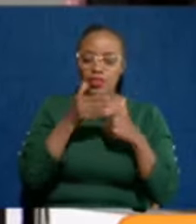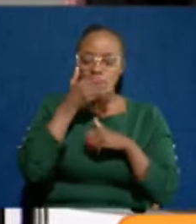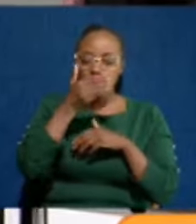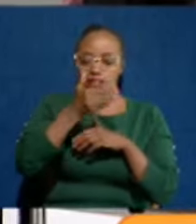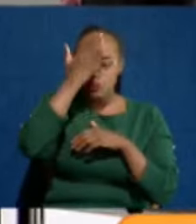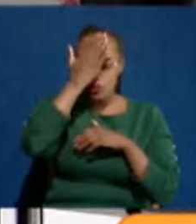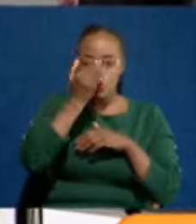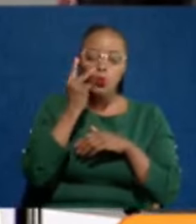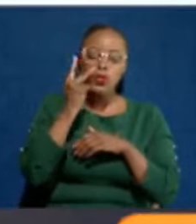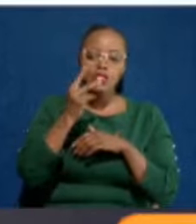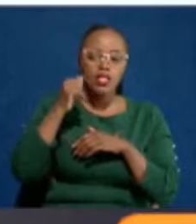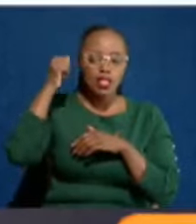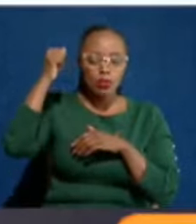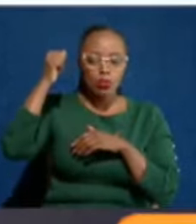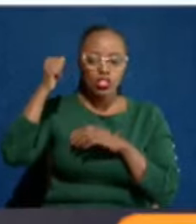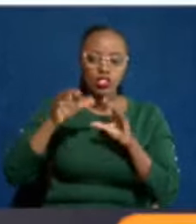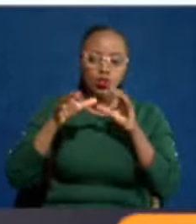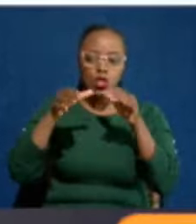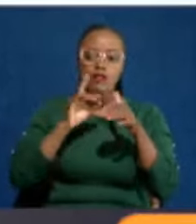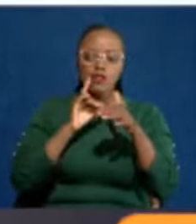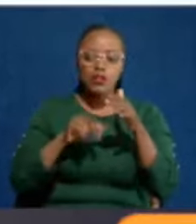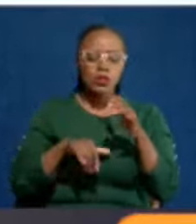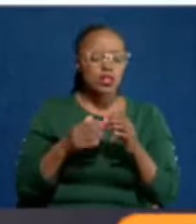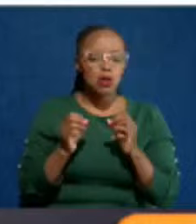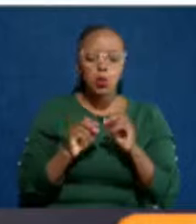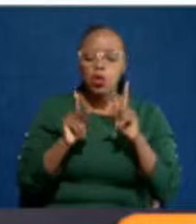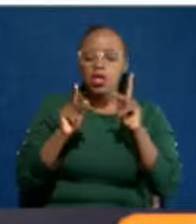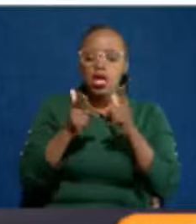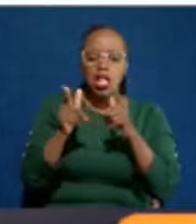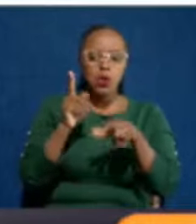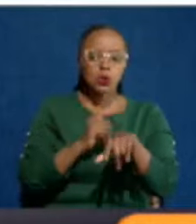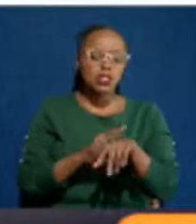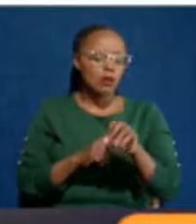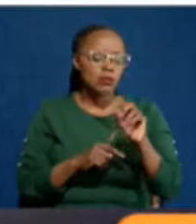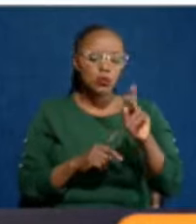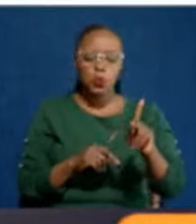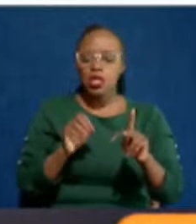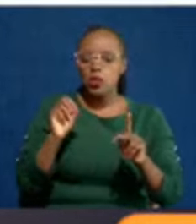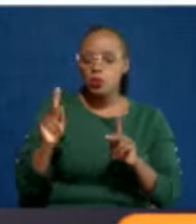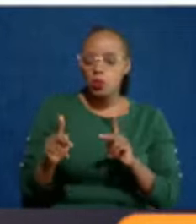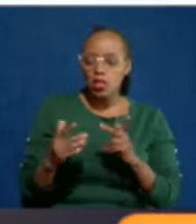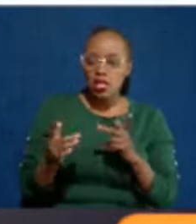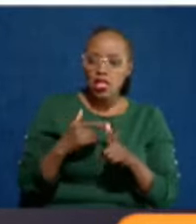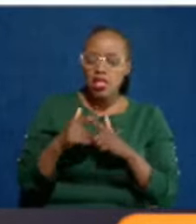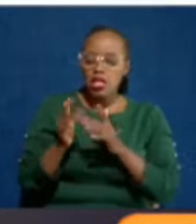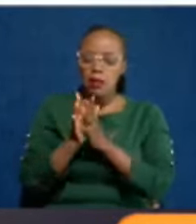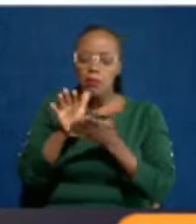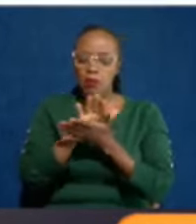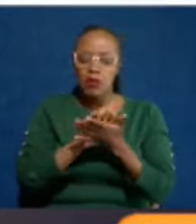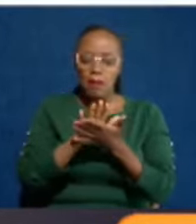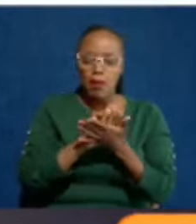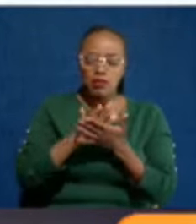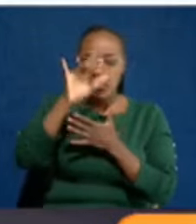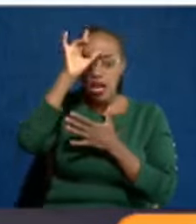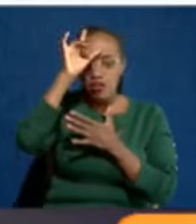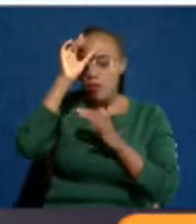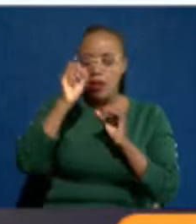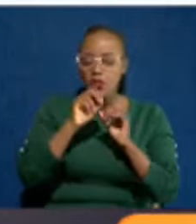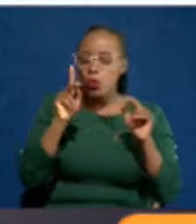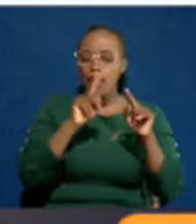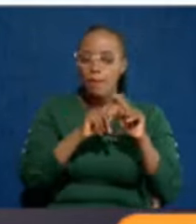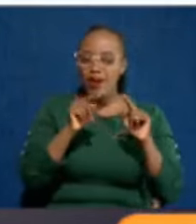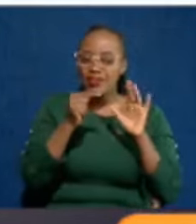now we're seeing the political class saying, okay, give him time, all right, broad-based and that sort of thing. But